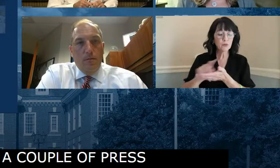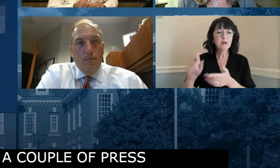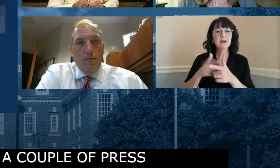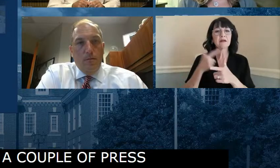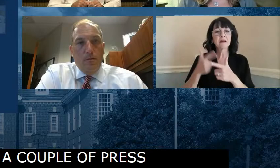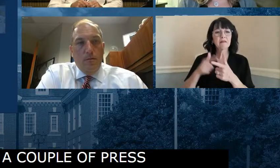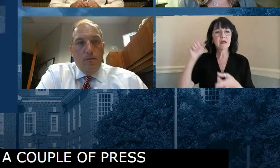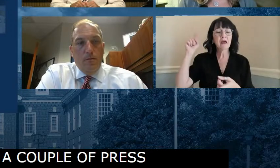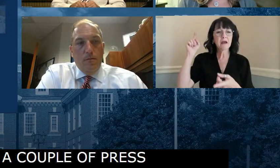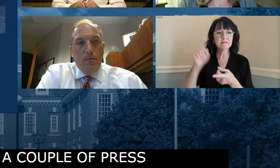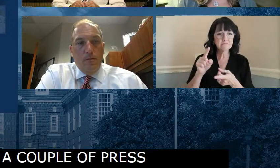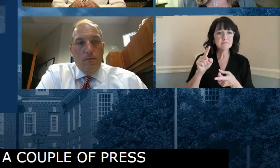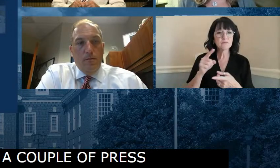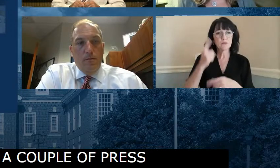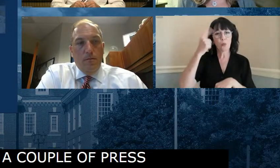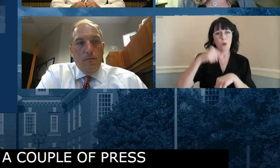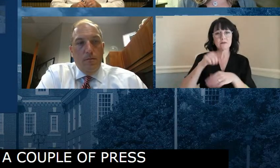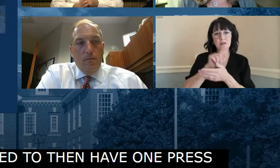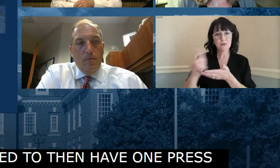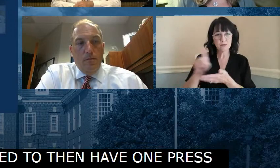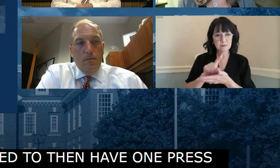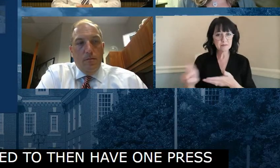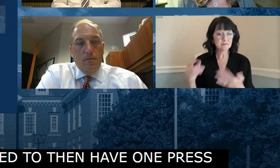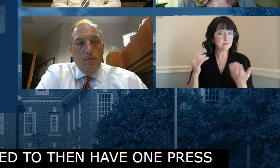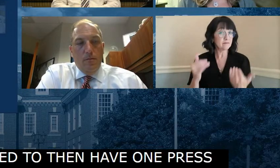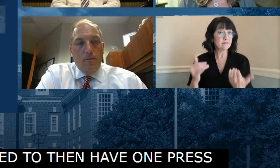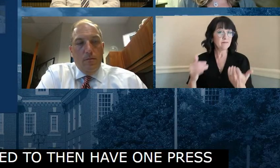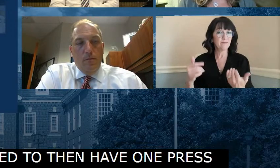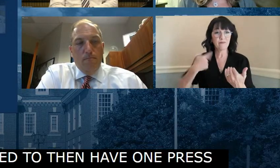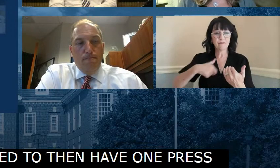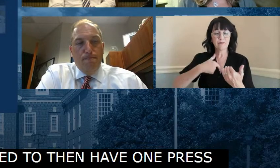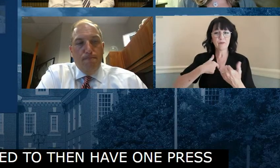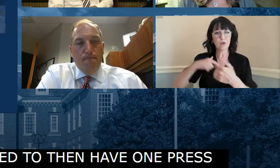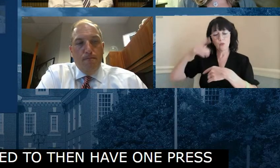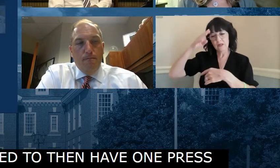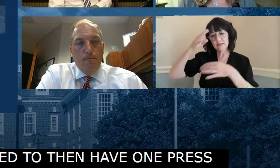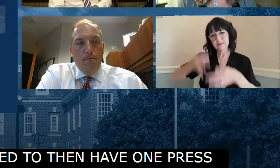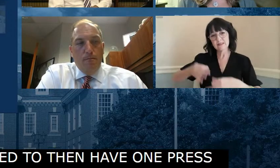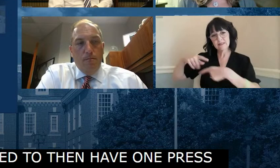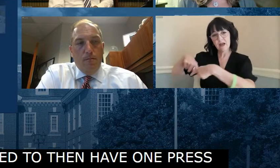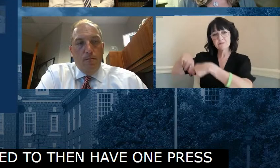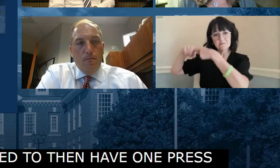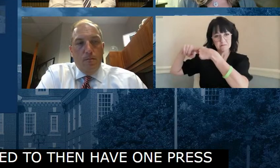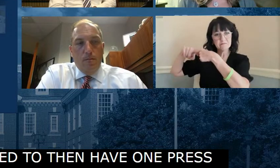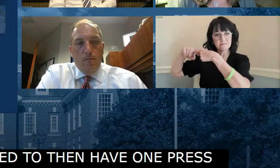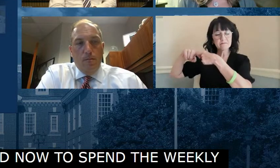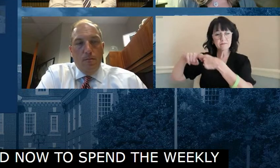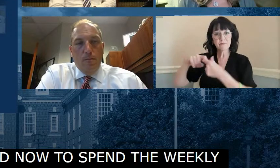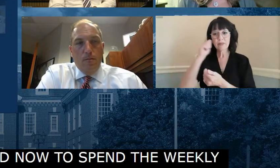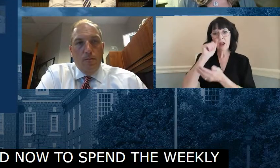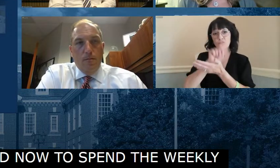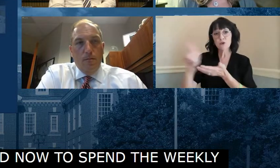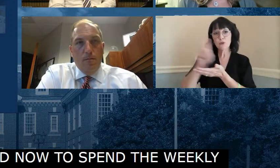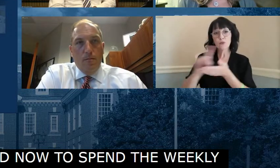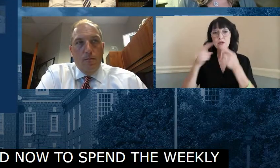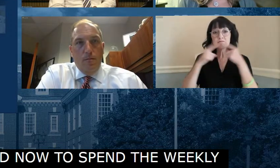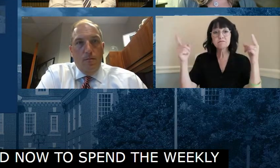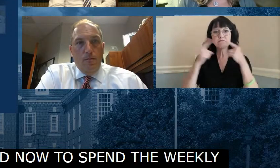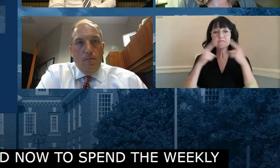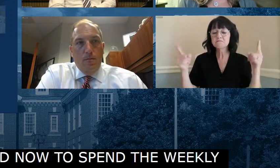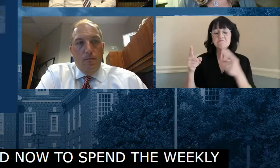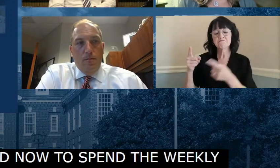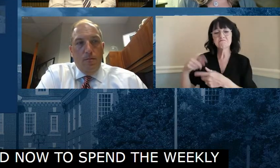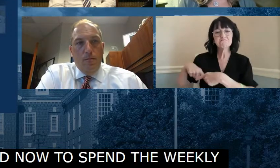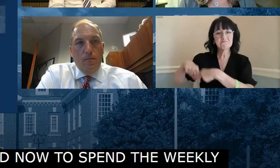we've decided now to suspend the weekly press conferences, and so we did not have one last week as we celebrated the 4th